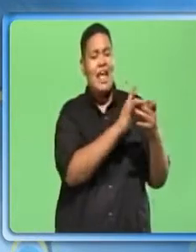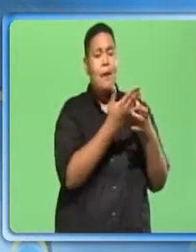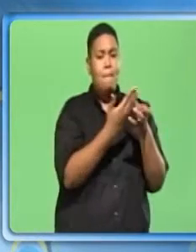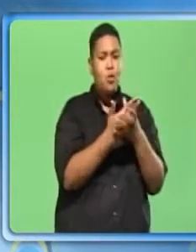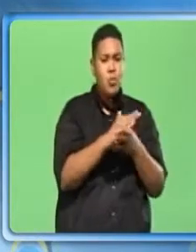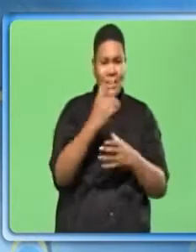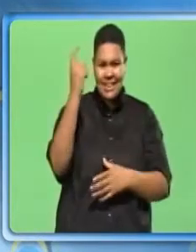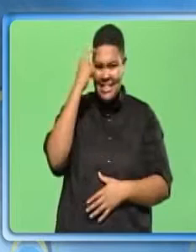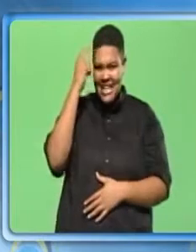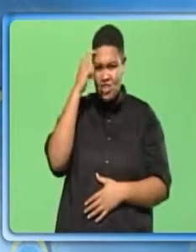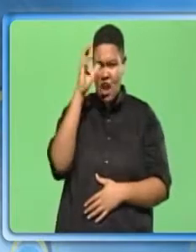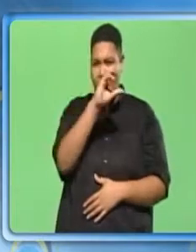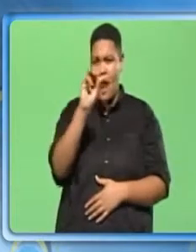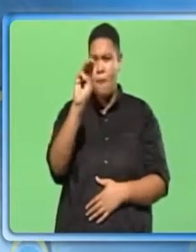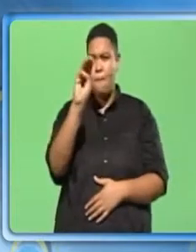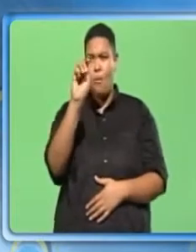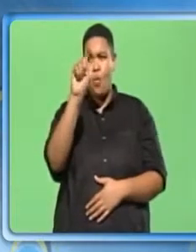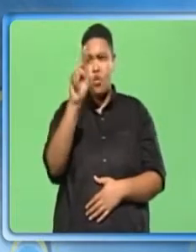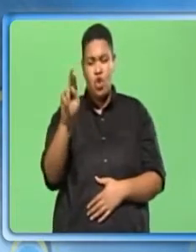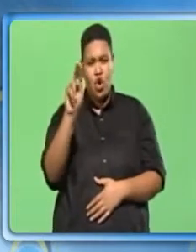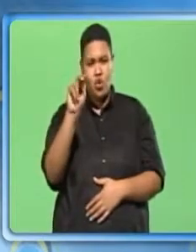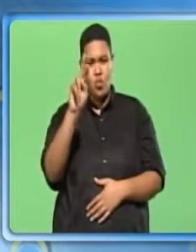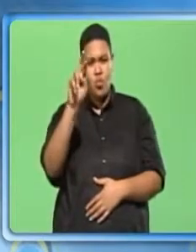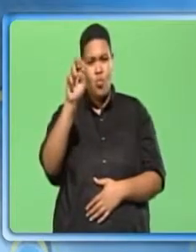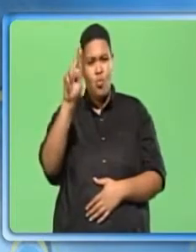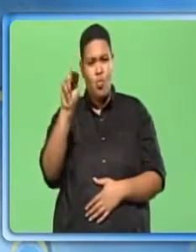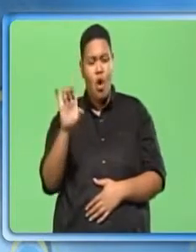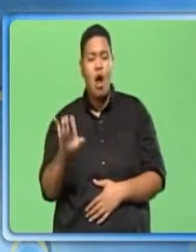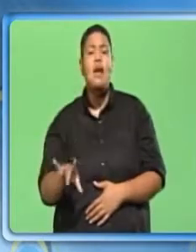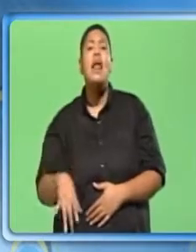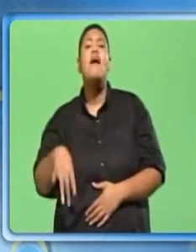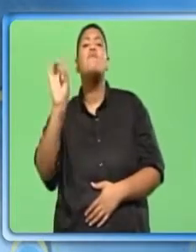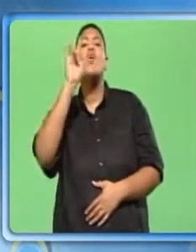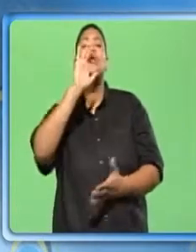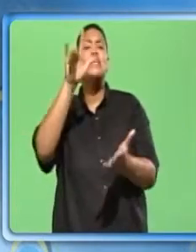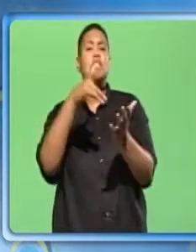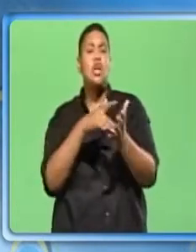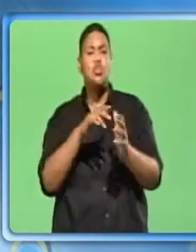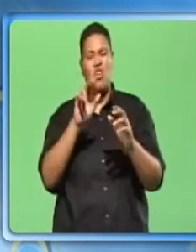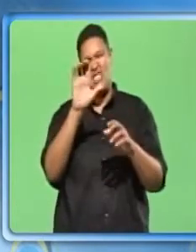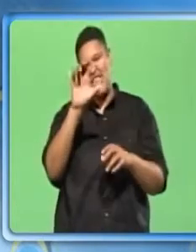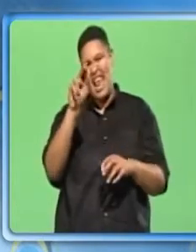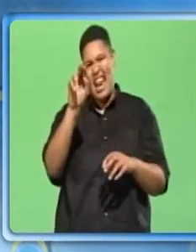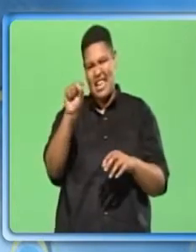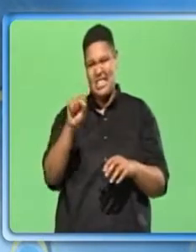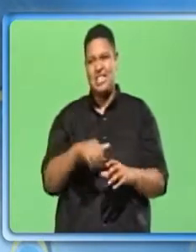sensory and the motor neuron. They are found in the central nervous system.